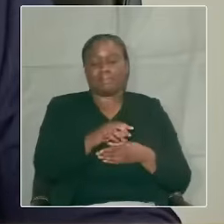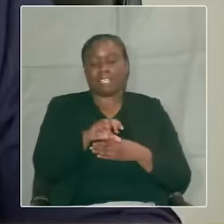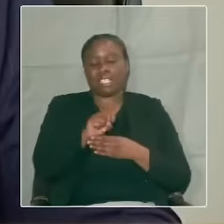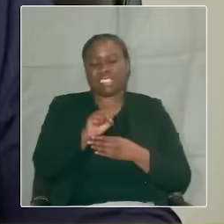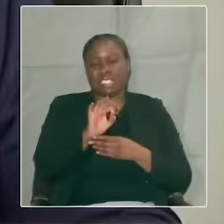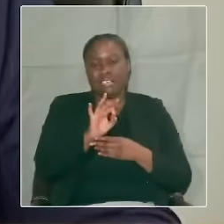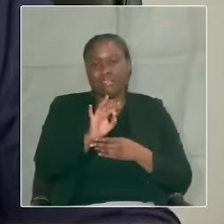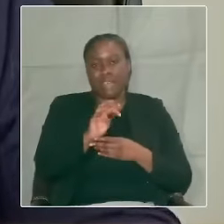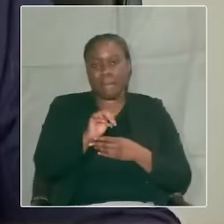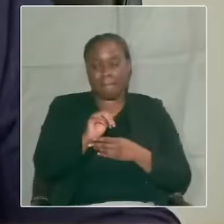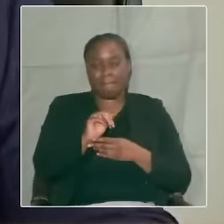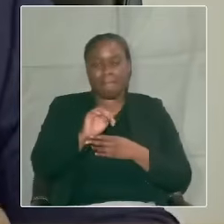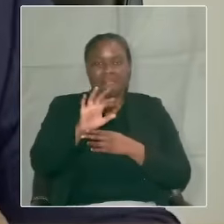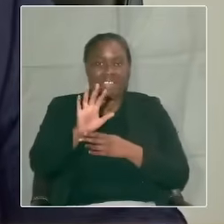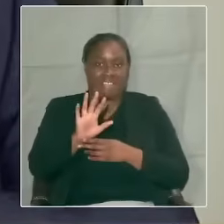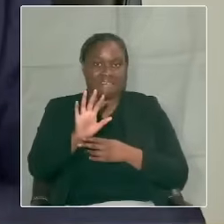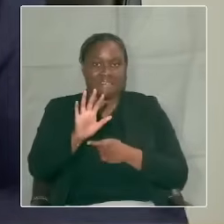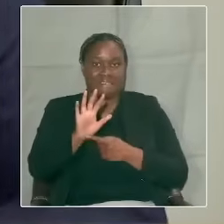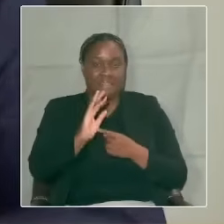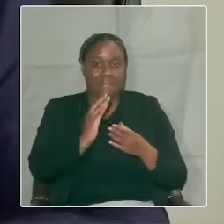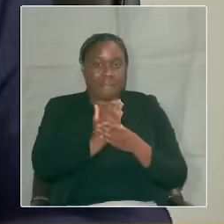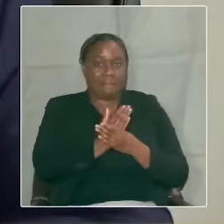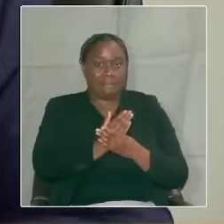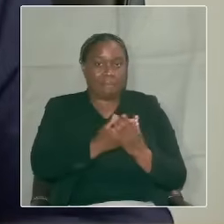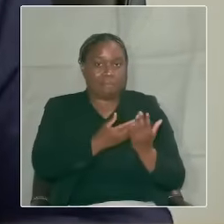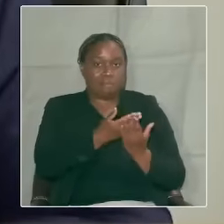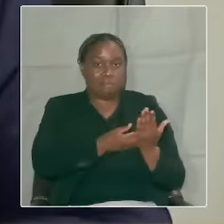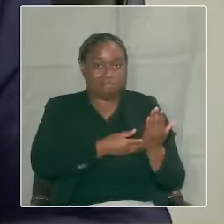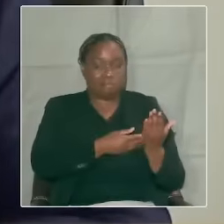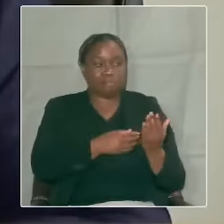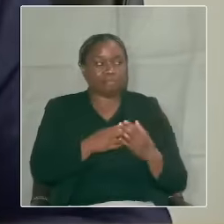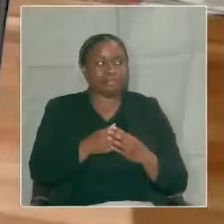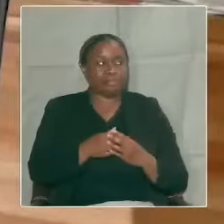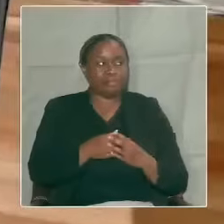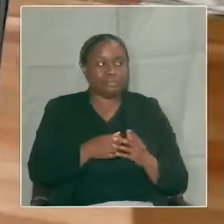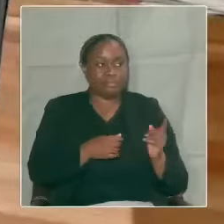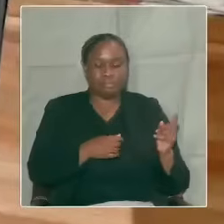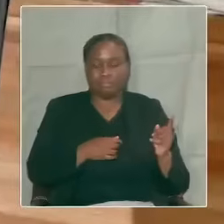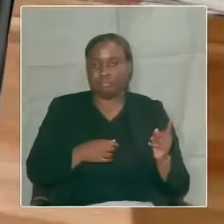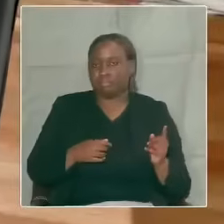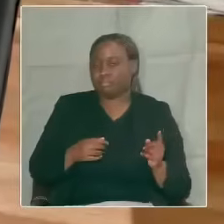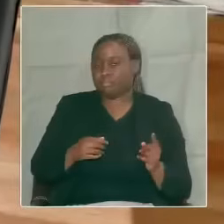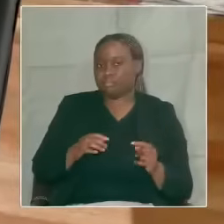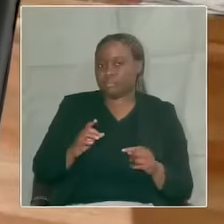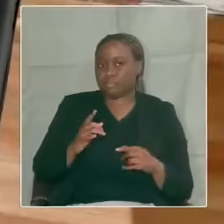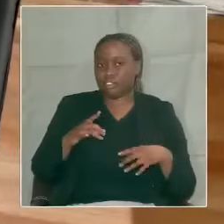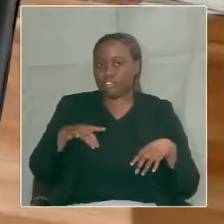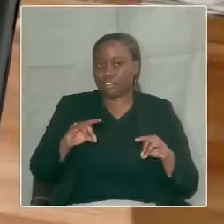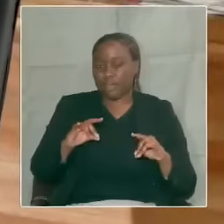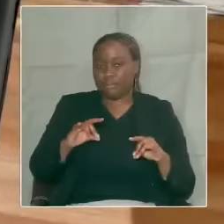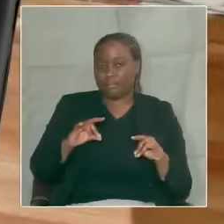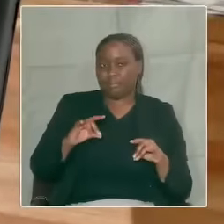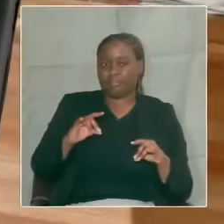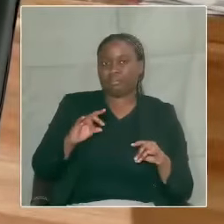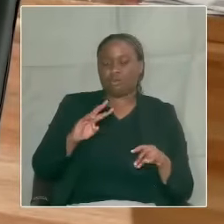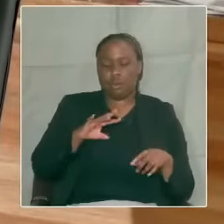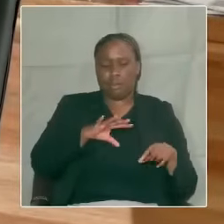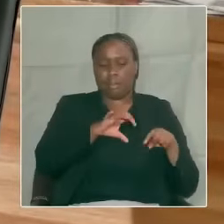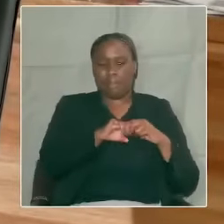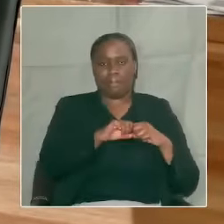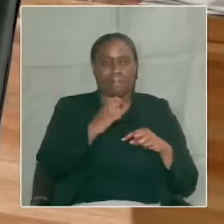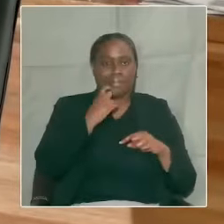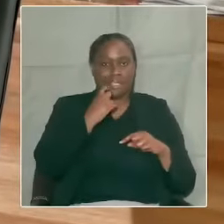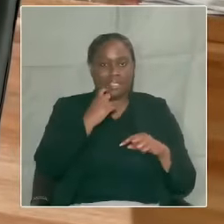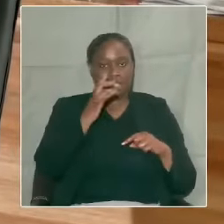SFM5. So that day they did Sorry, briefing. just for ease of location,